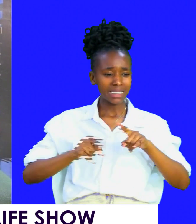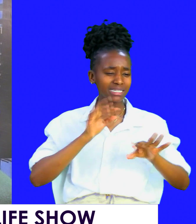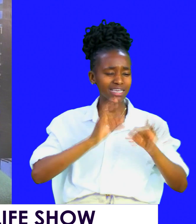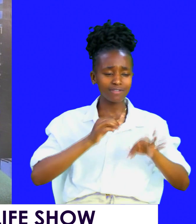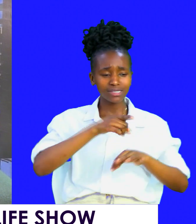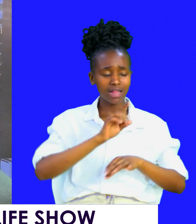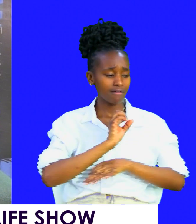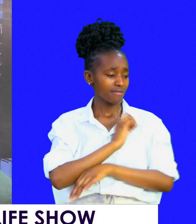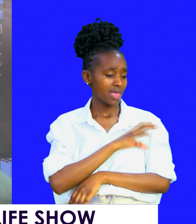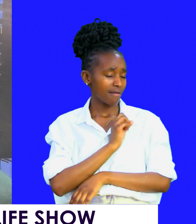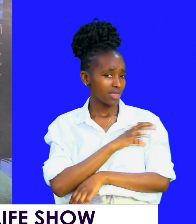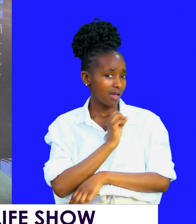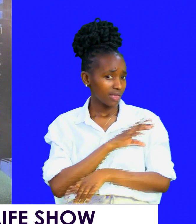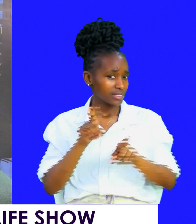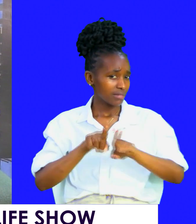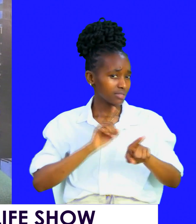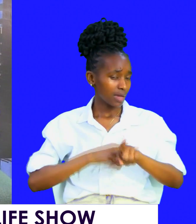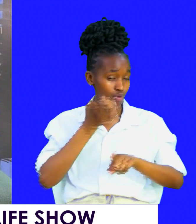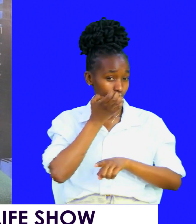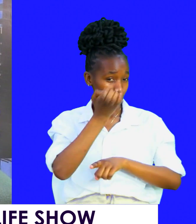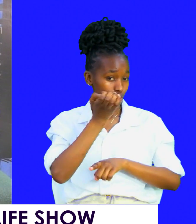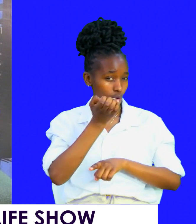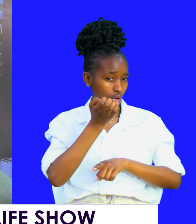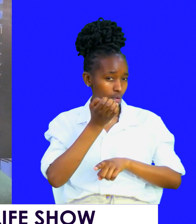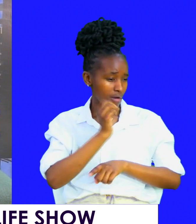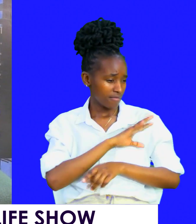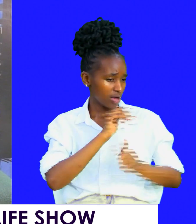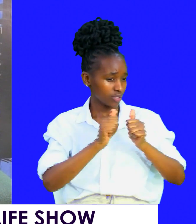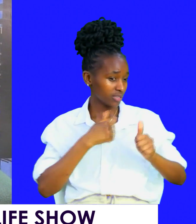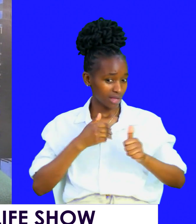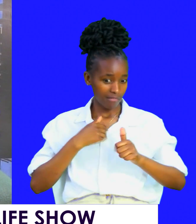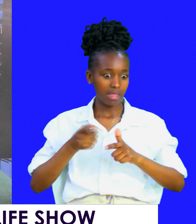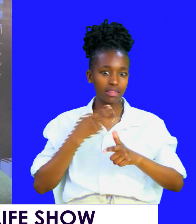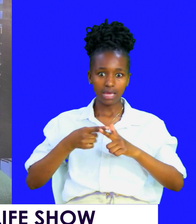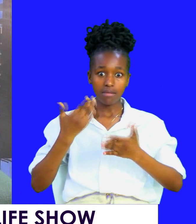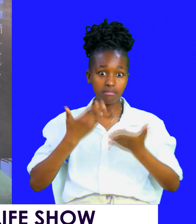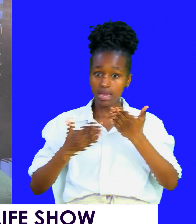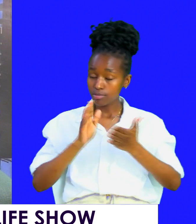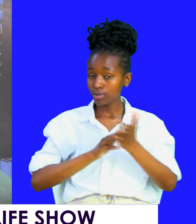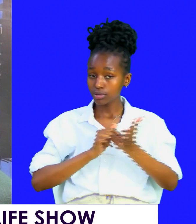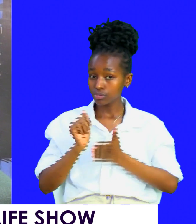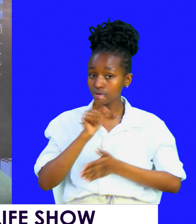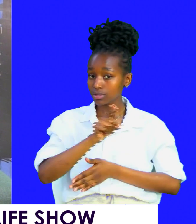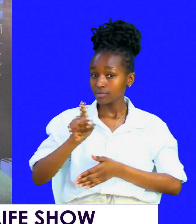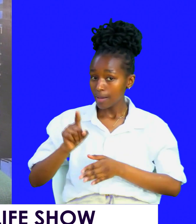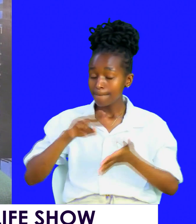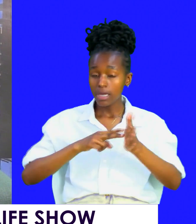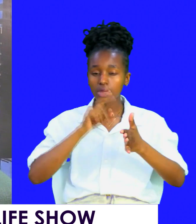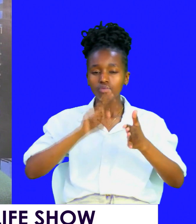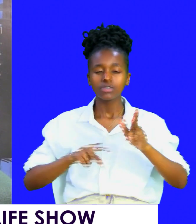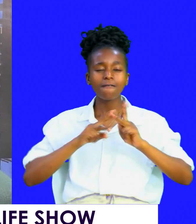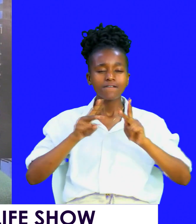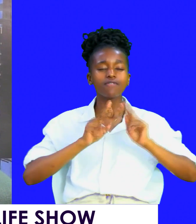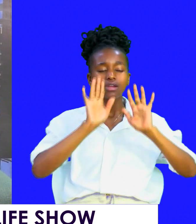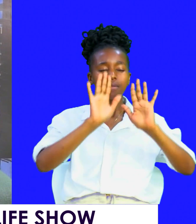ignore that signal, then you're pushing yourself into the fire. So observe what you fear, observe what you dread,